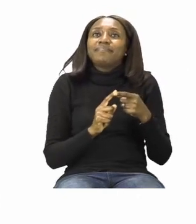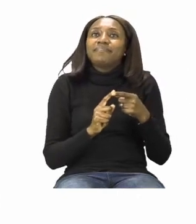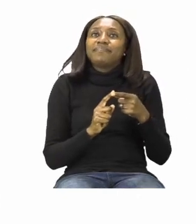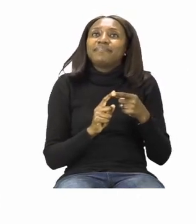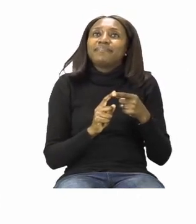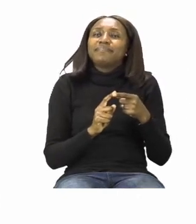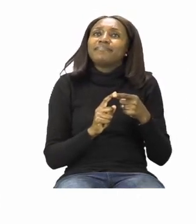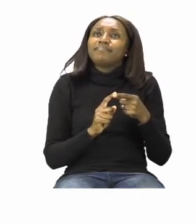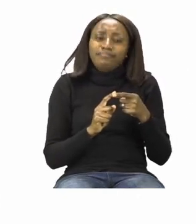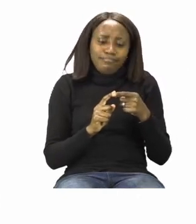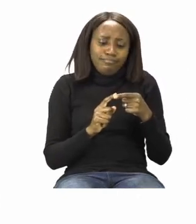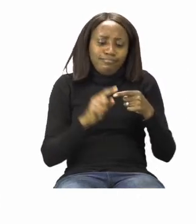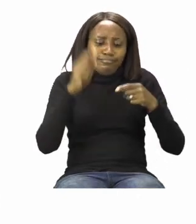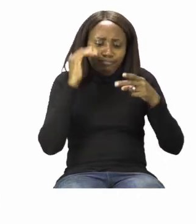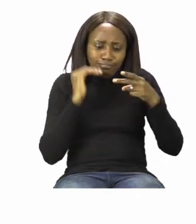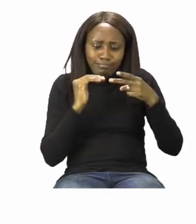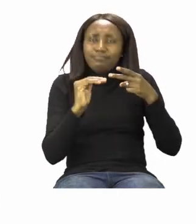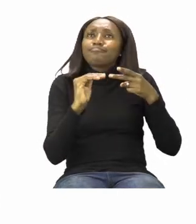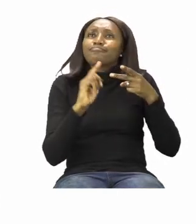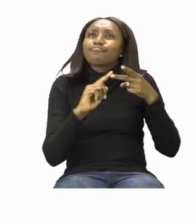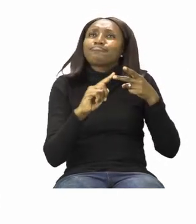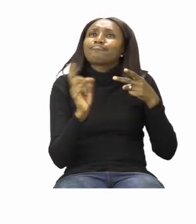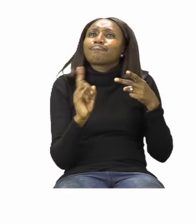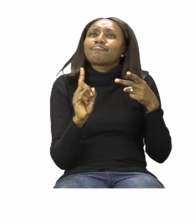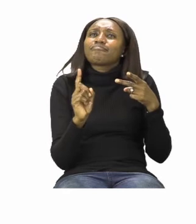Which one do you now think is the next one?